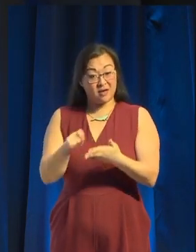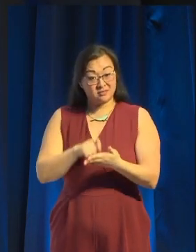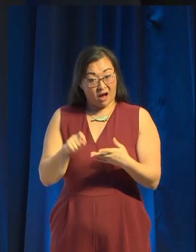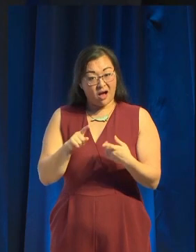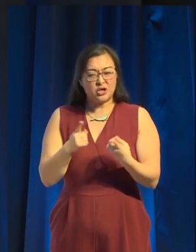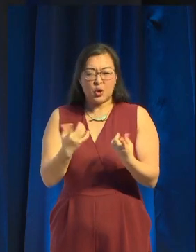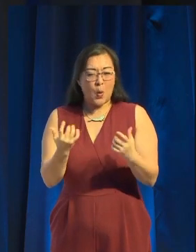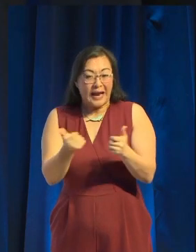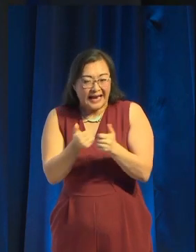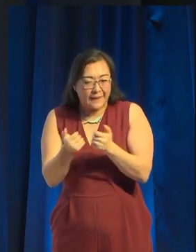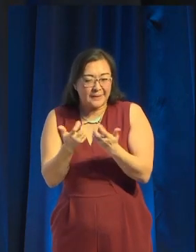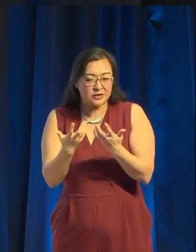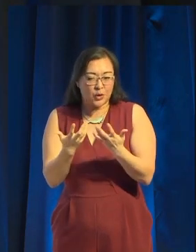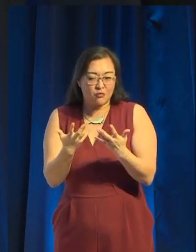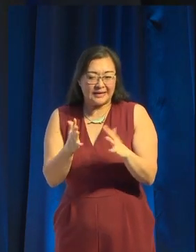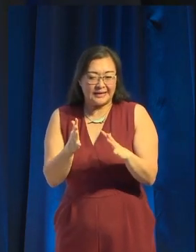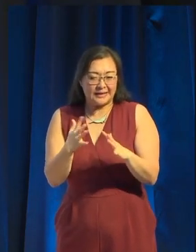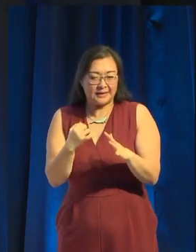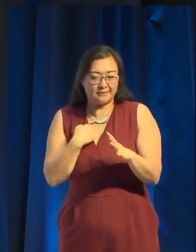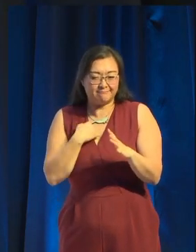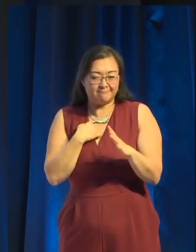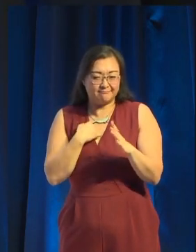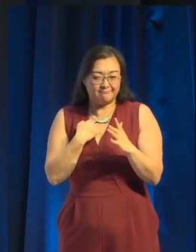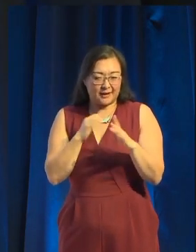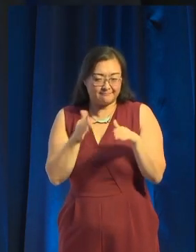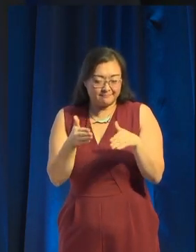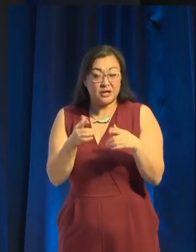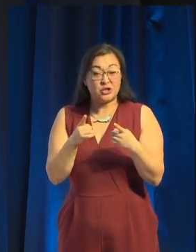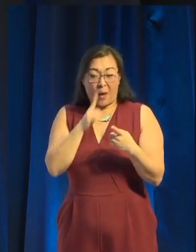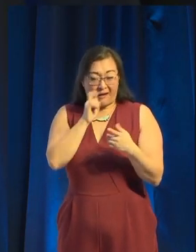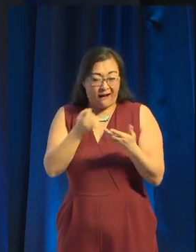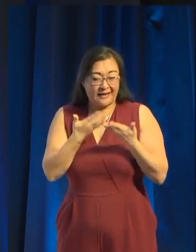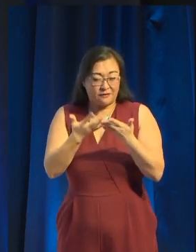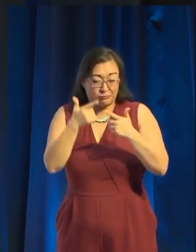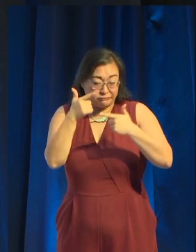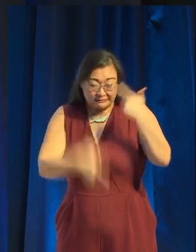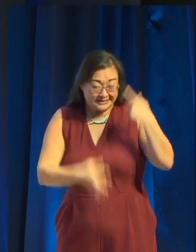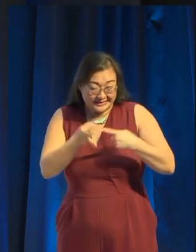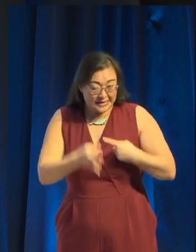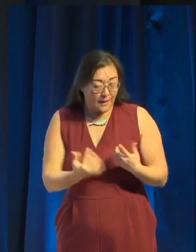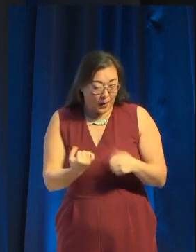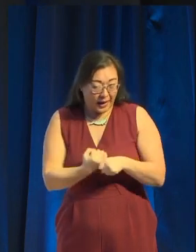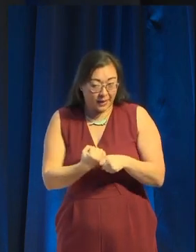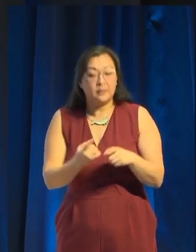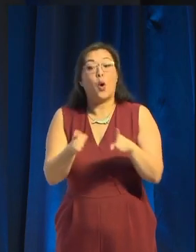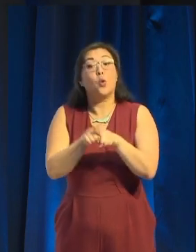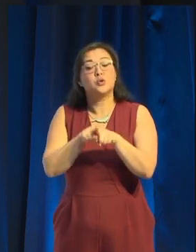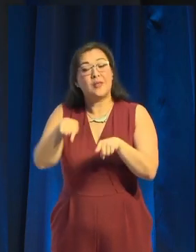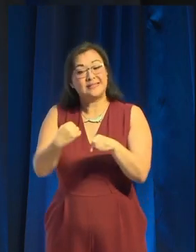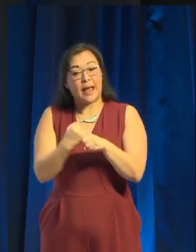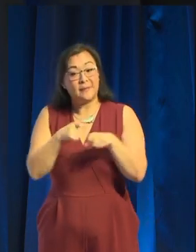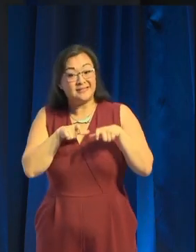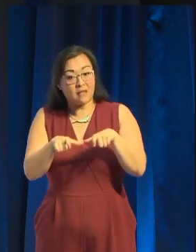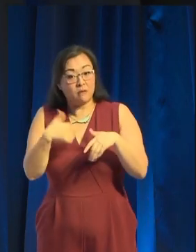released yet. This means that I won't be able to give you as much details as I wanted to. And you